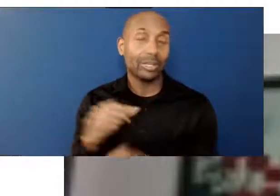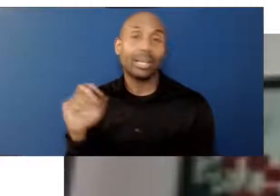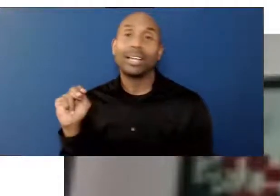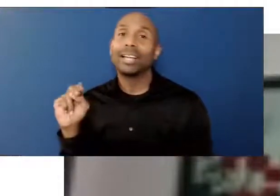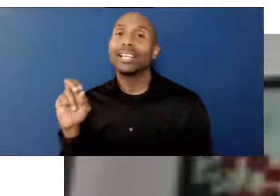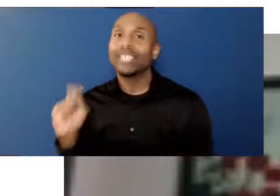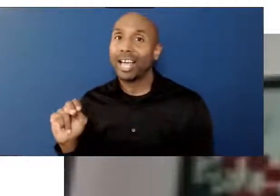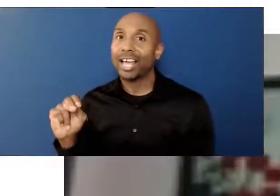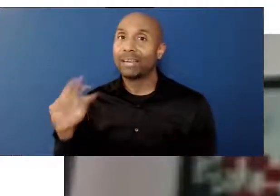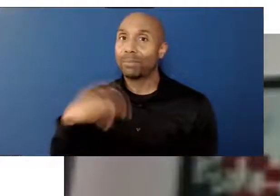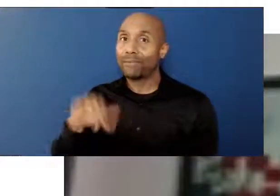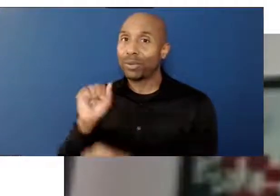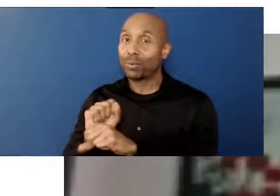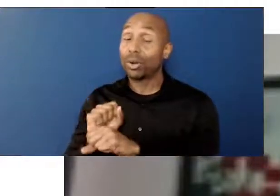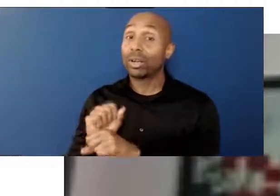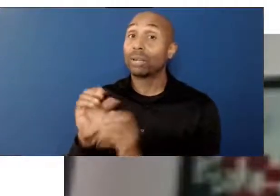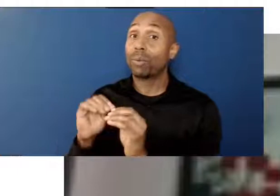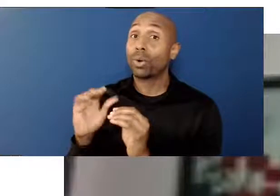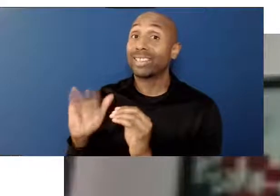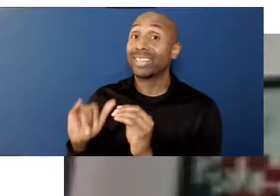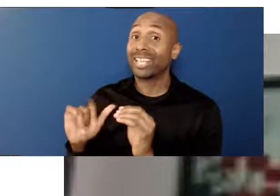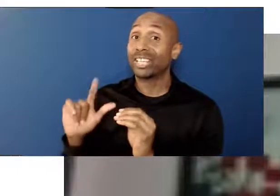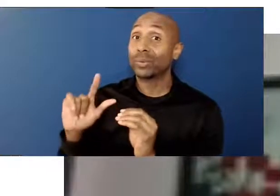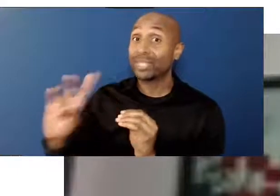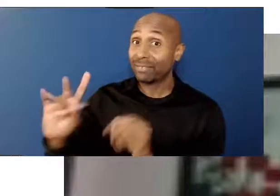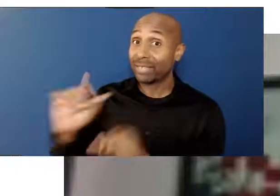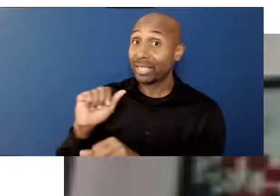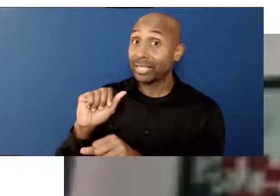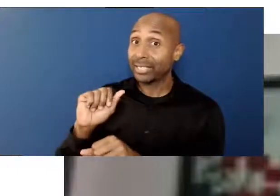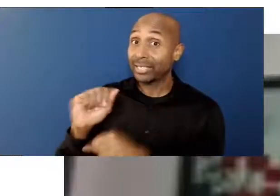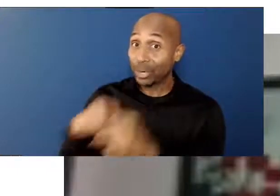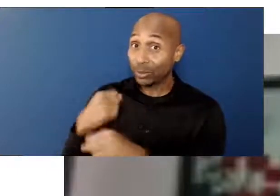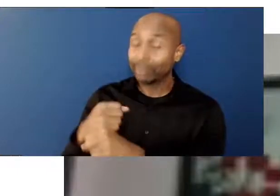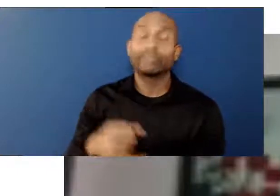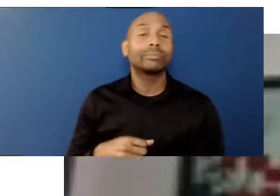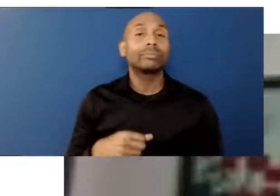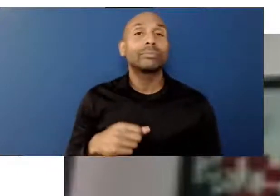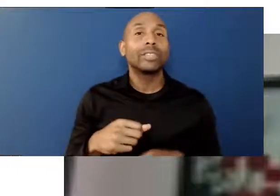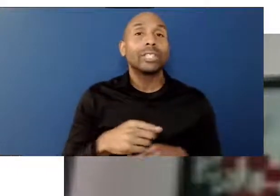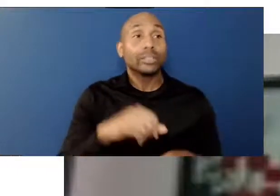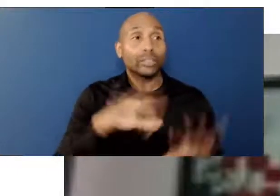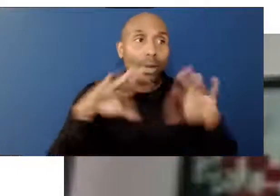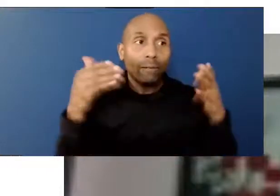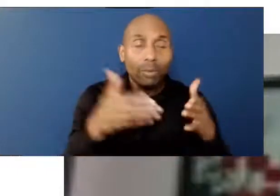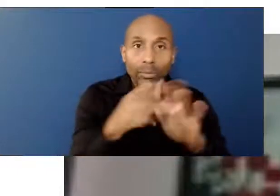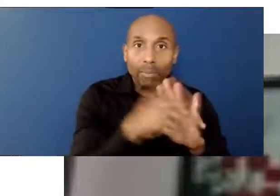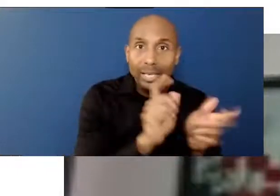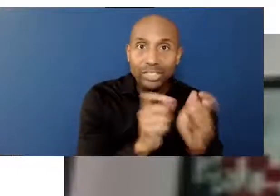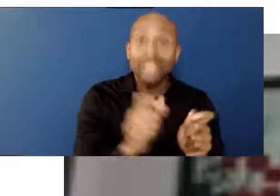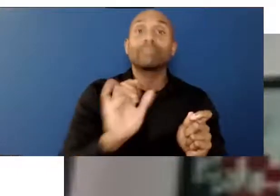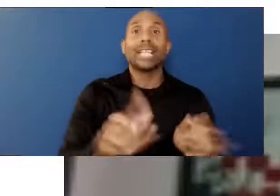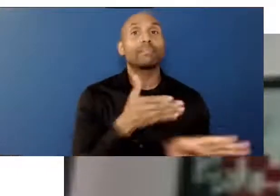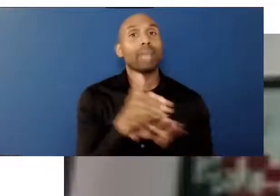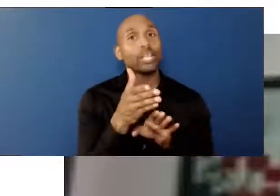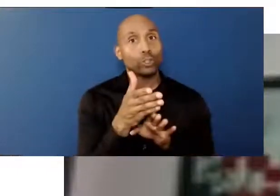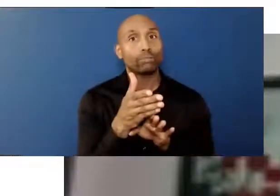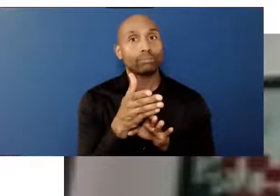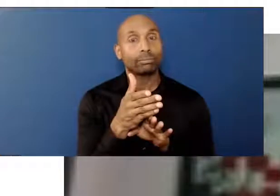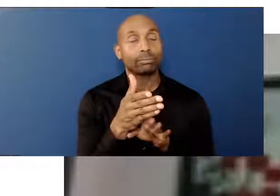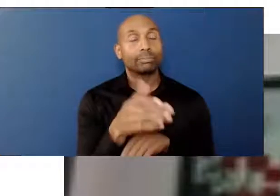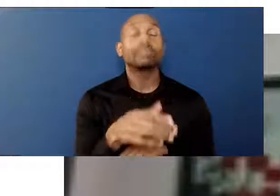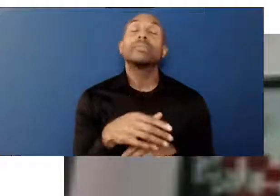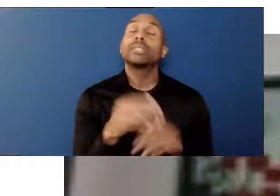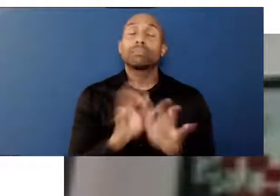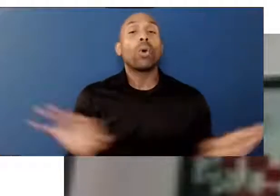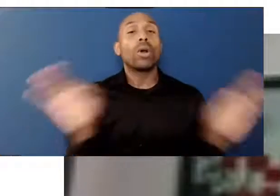policy work is where we can make systemic change, and it's big work, but very important for lasting change. The other